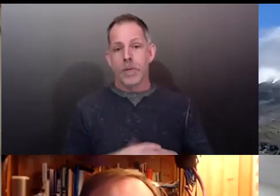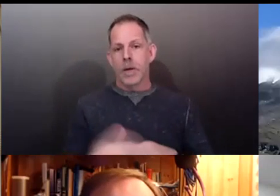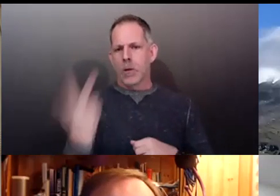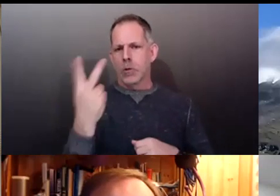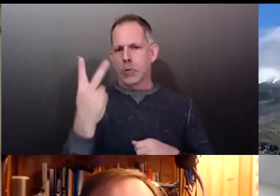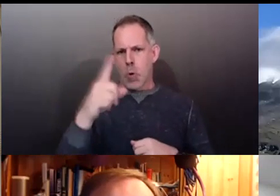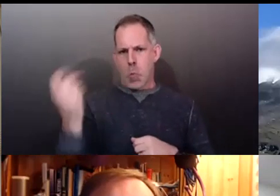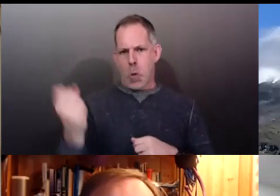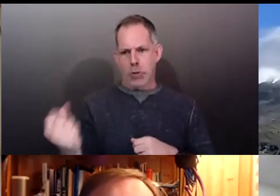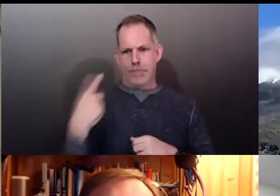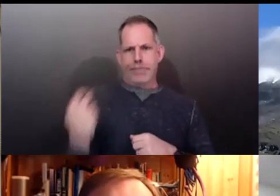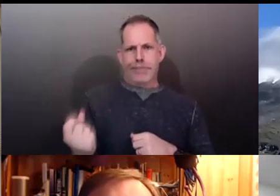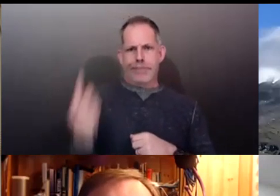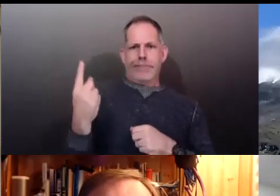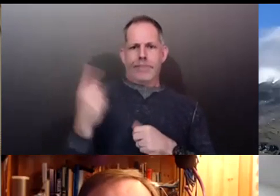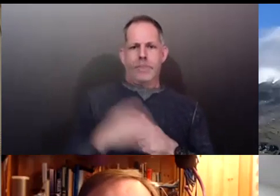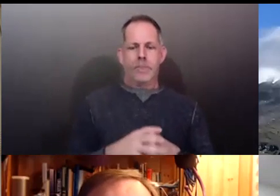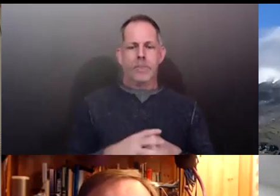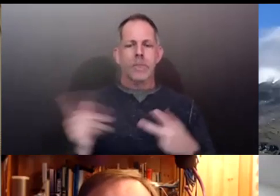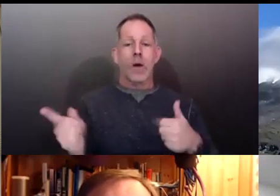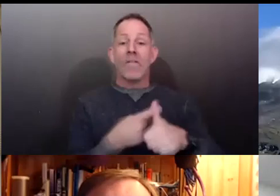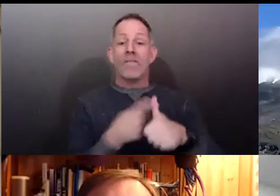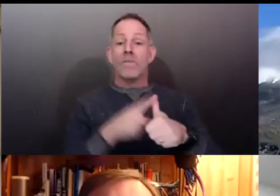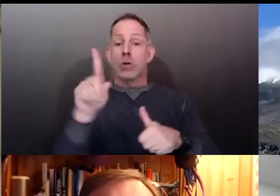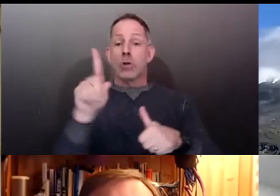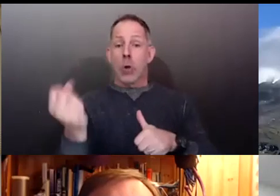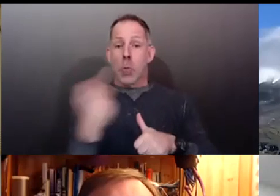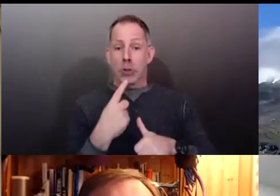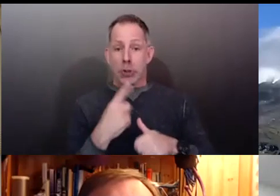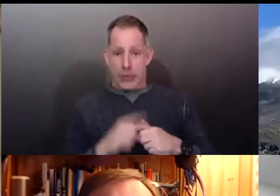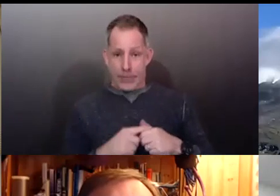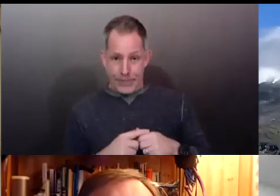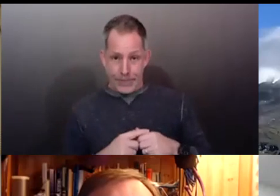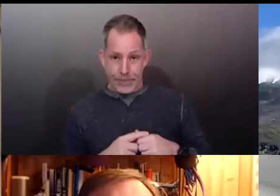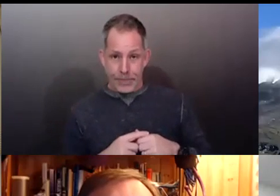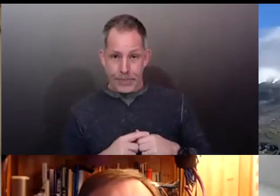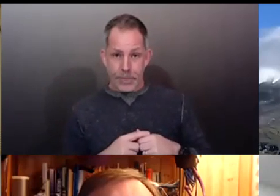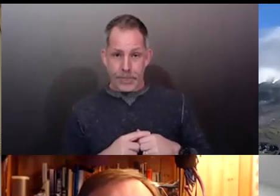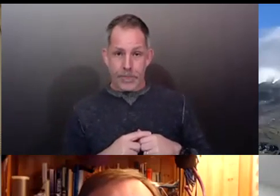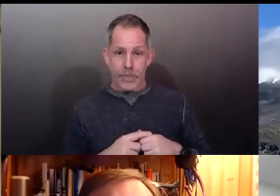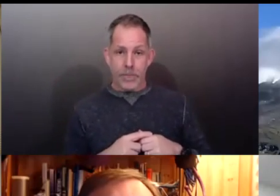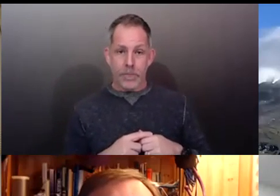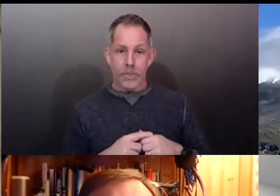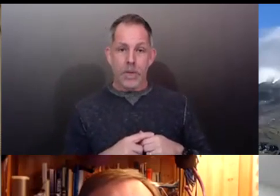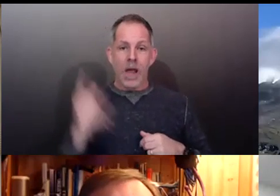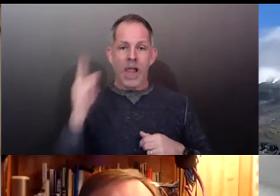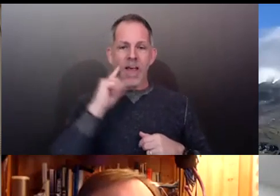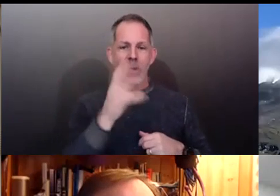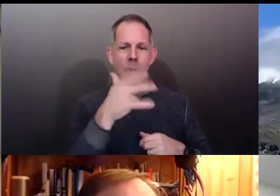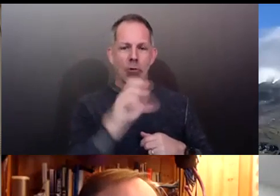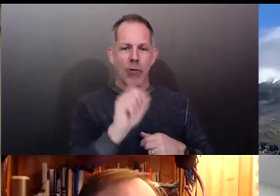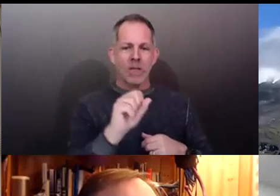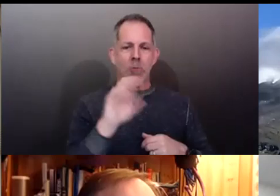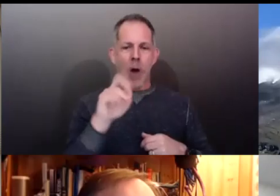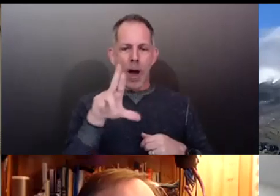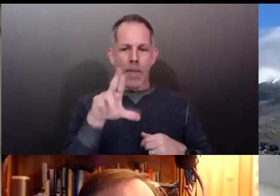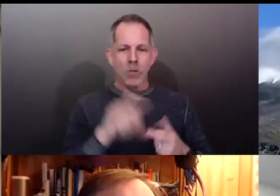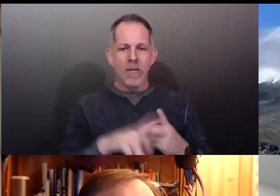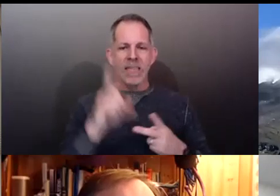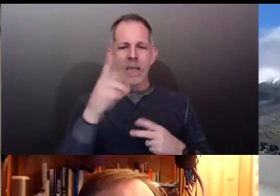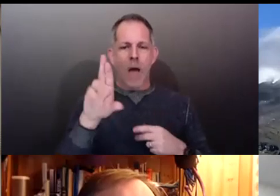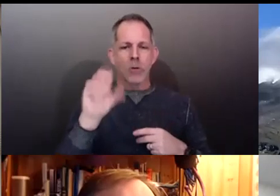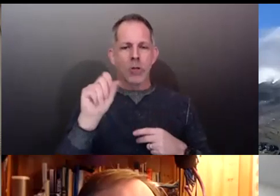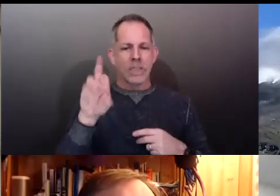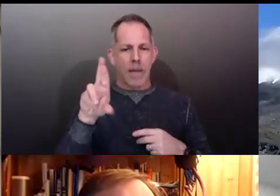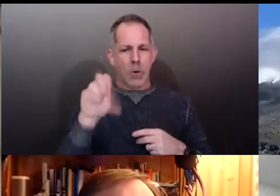be for Executive Summers and Dr. Spitters. We had a couple questions about the increasing cases and